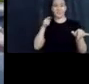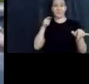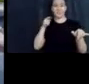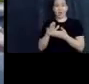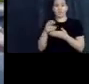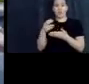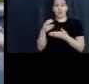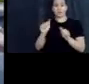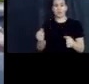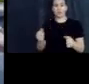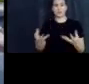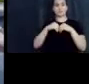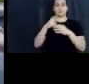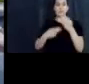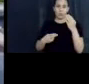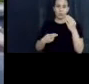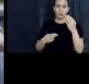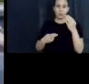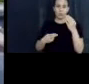and a 2.0